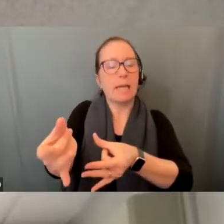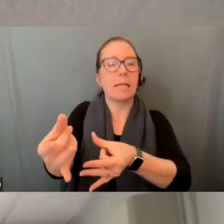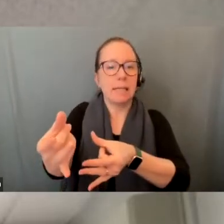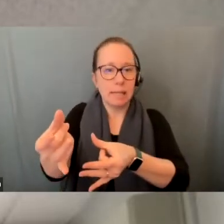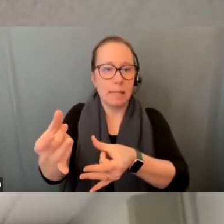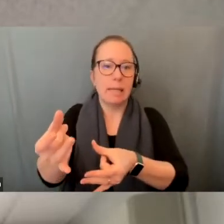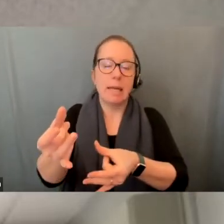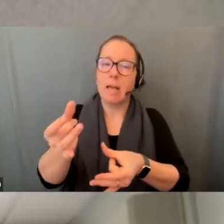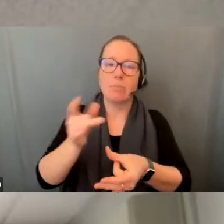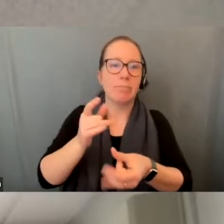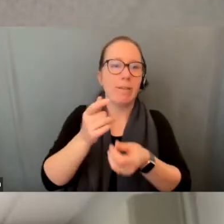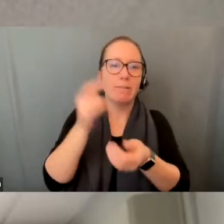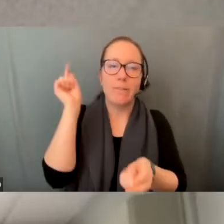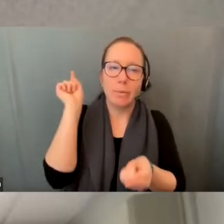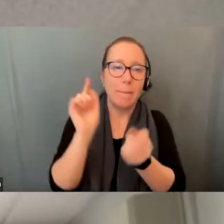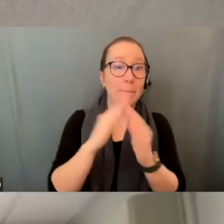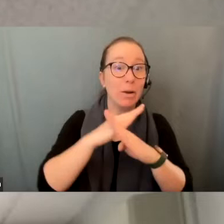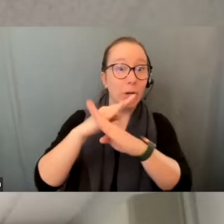lower barriers for all of these